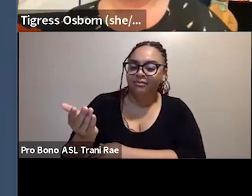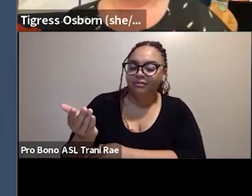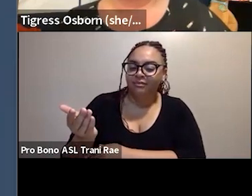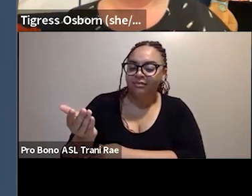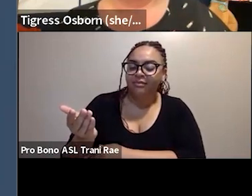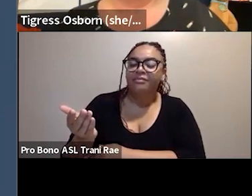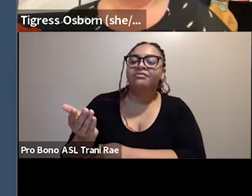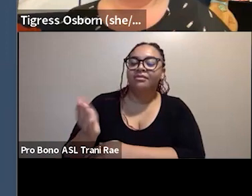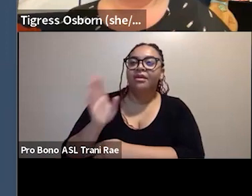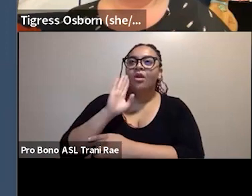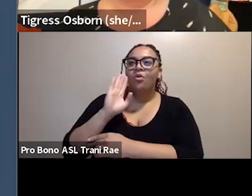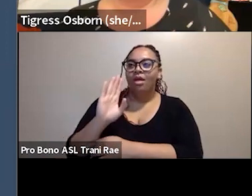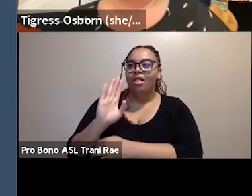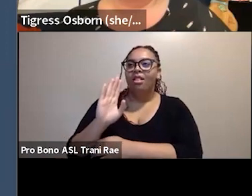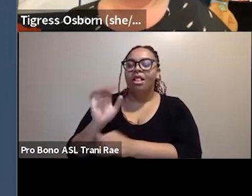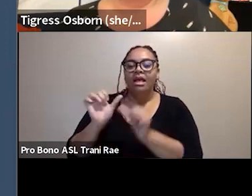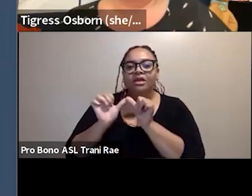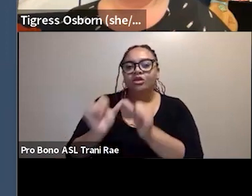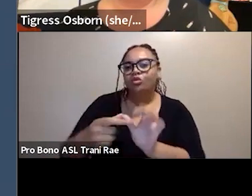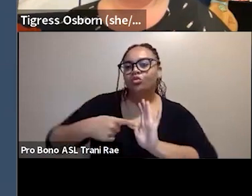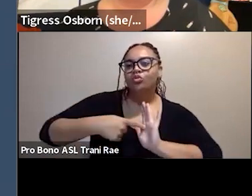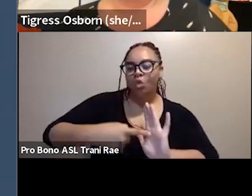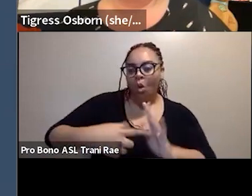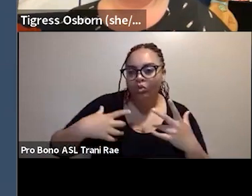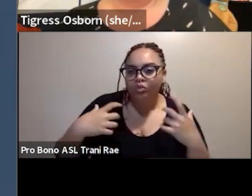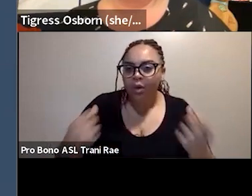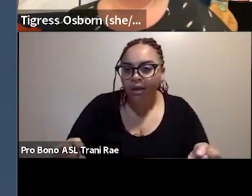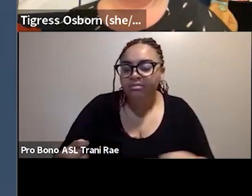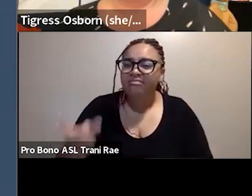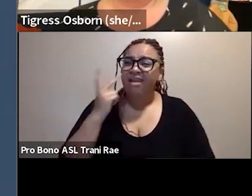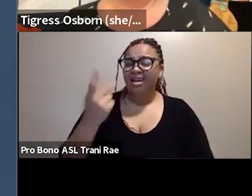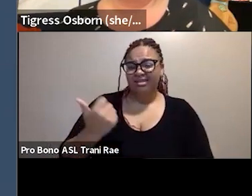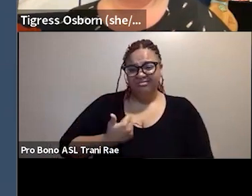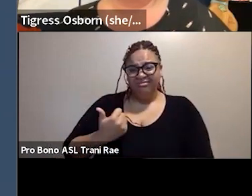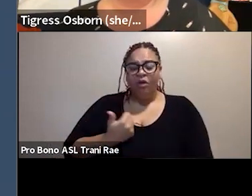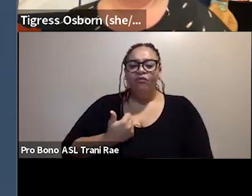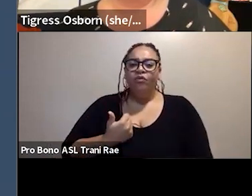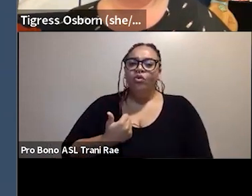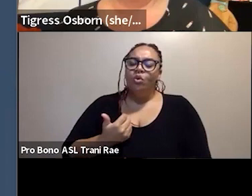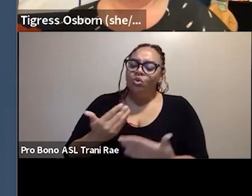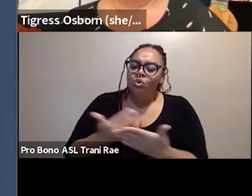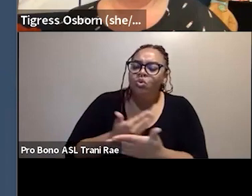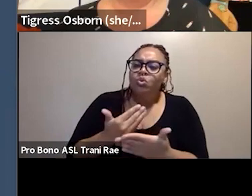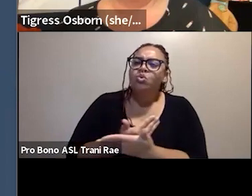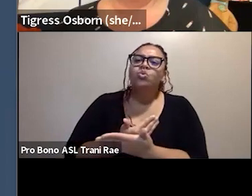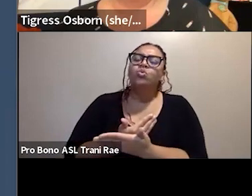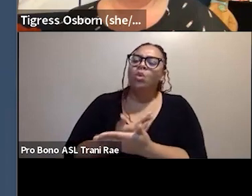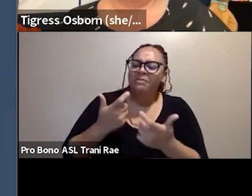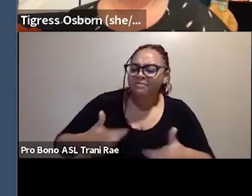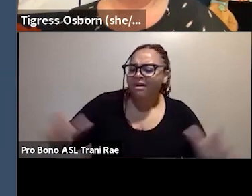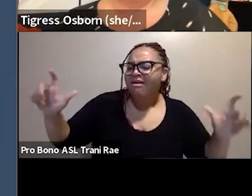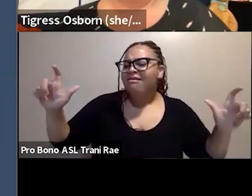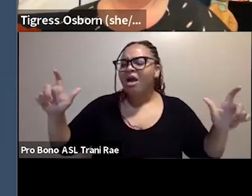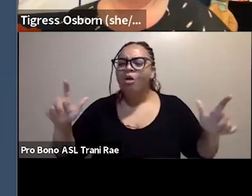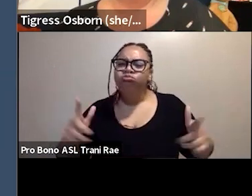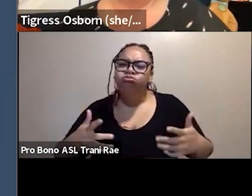net. I sing the self that runs newly dried turf, fit, fat, and swinging from base to